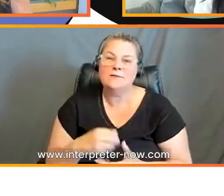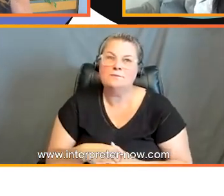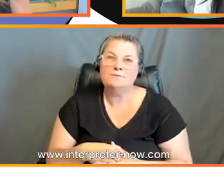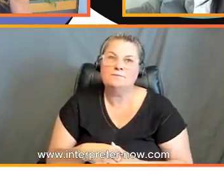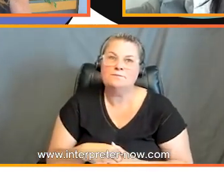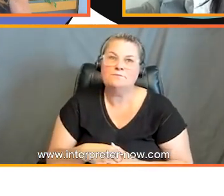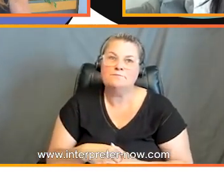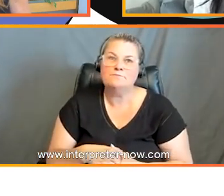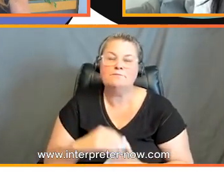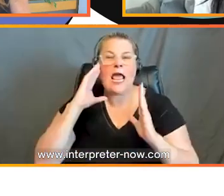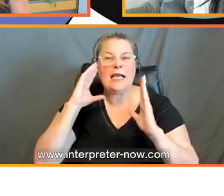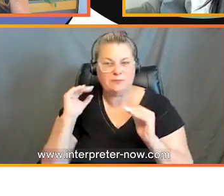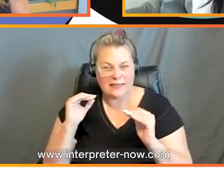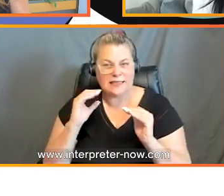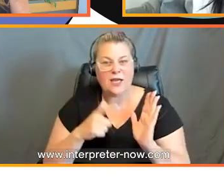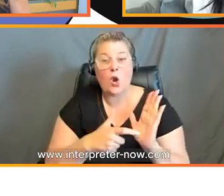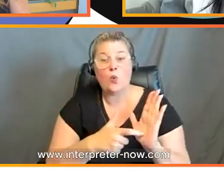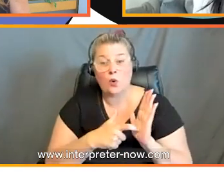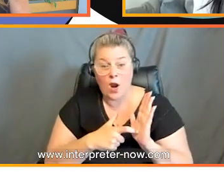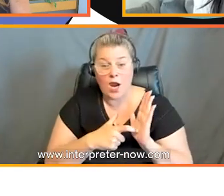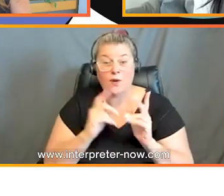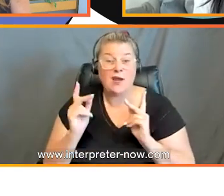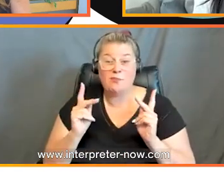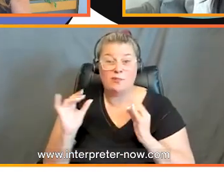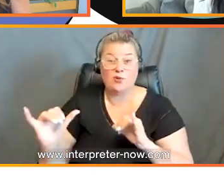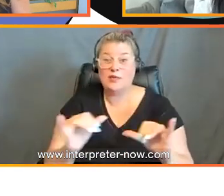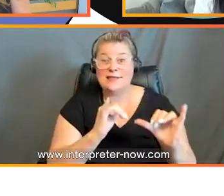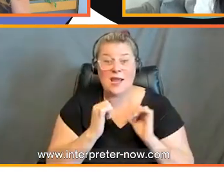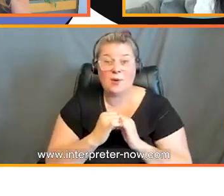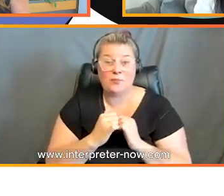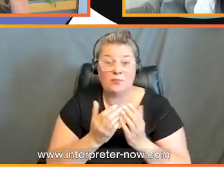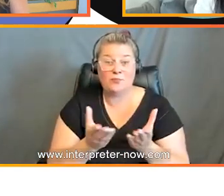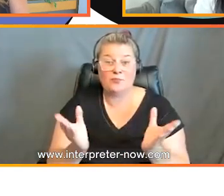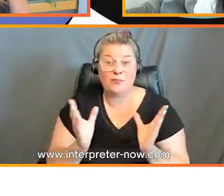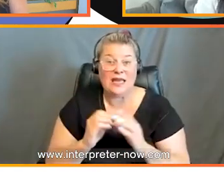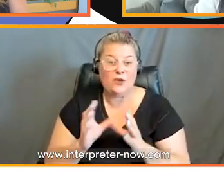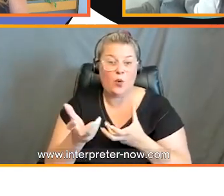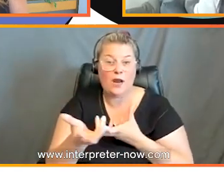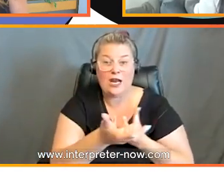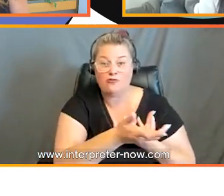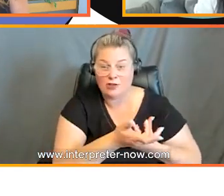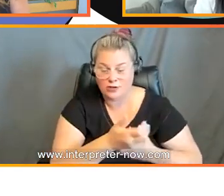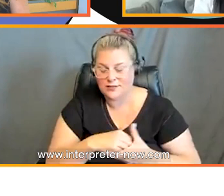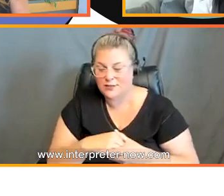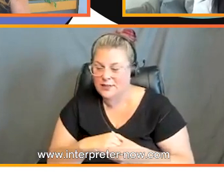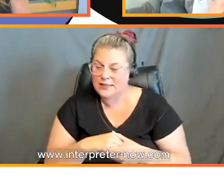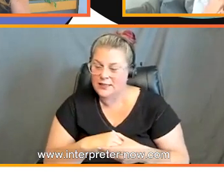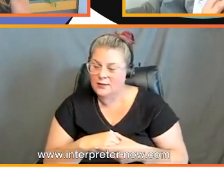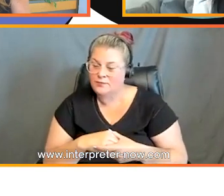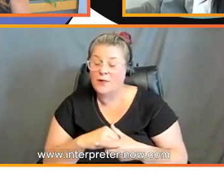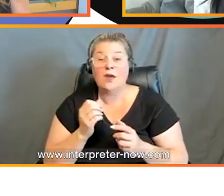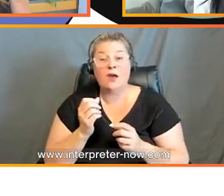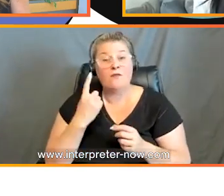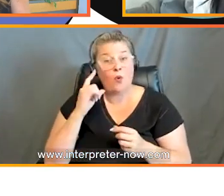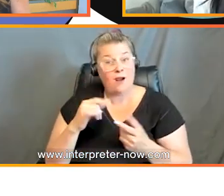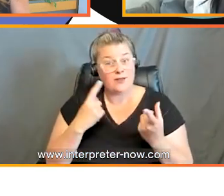expecting and requiring that people do the same with you in your interactions. In order to make this happen, we want to develop